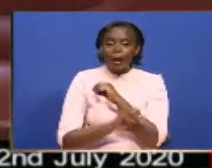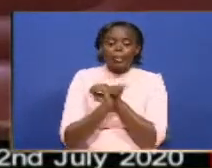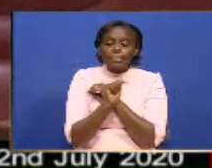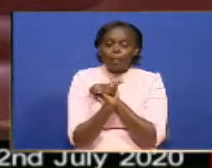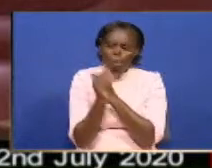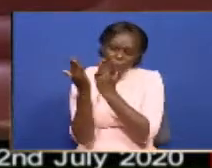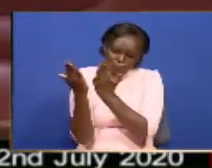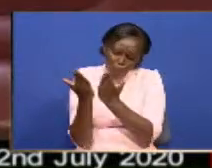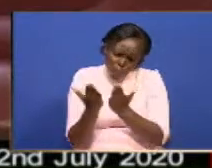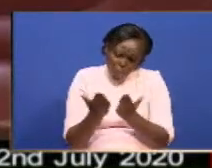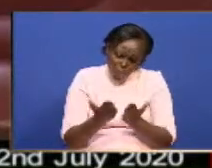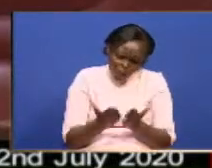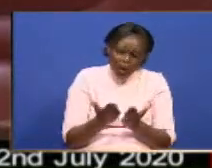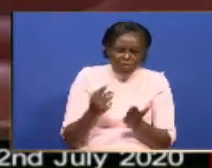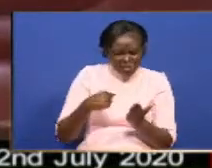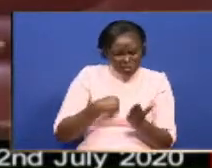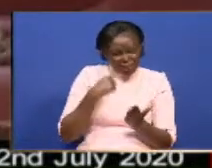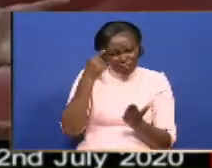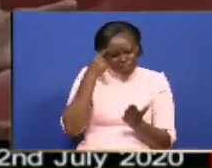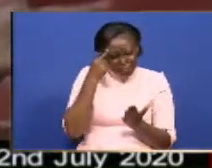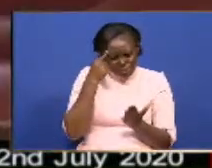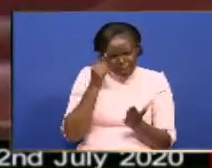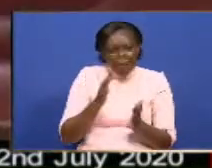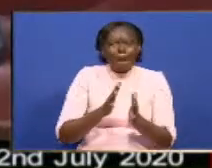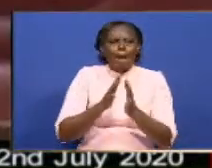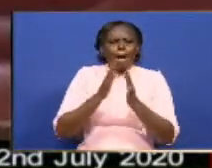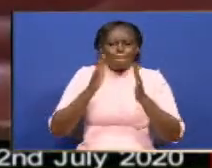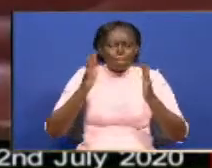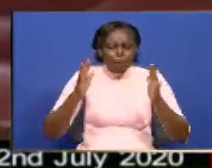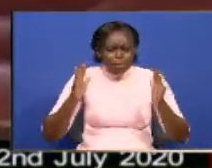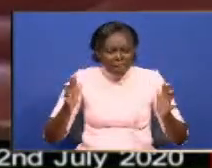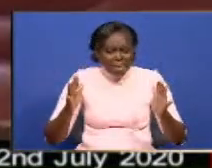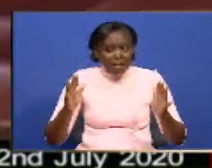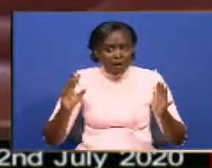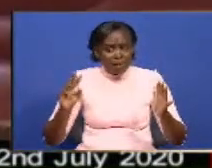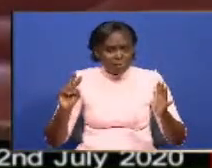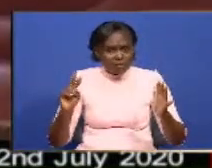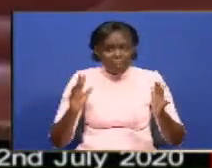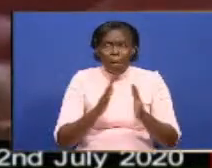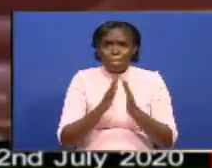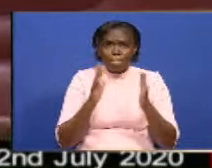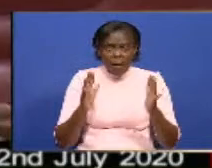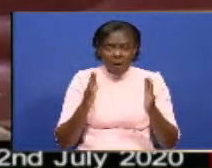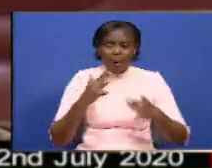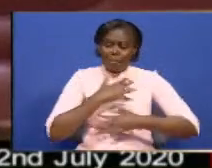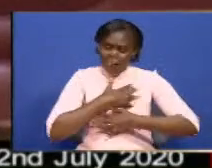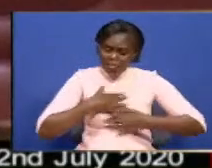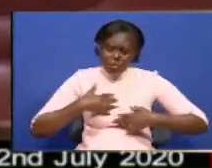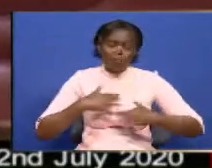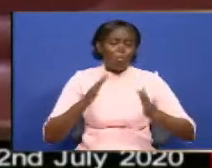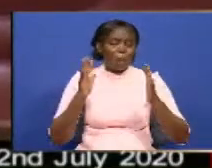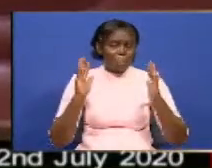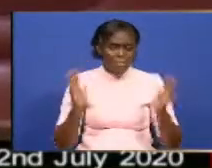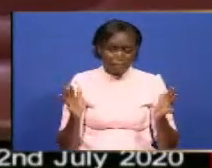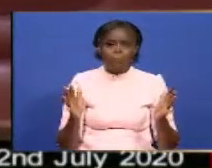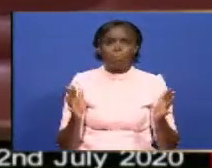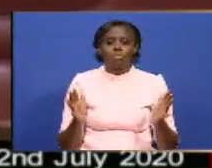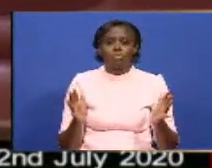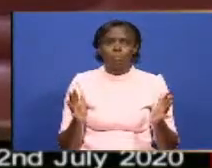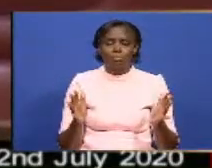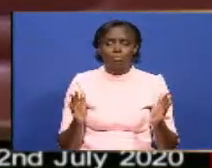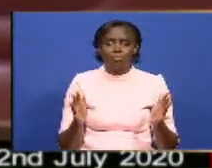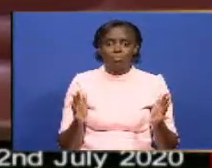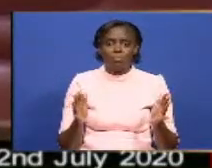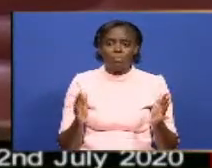hosts, I think, the largest, if not second largest, refugees, should be a